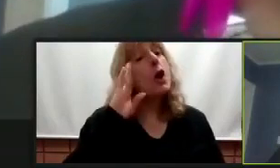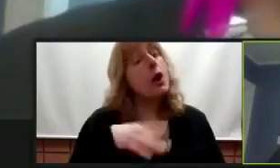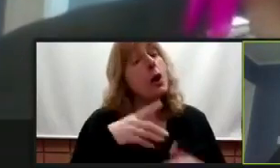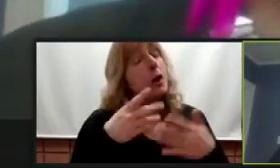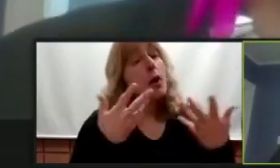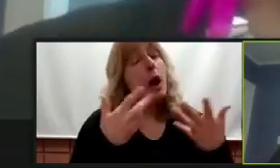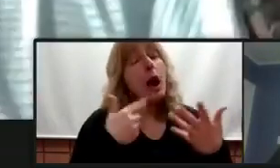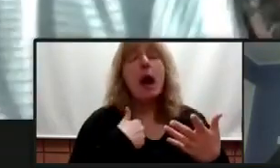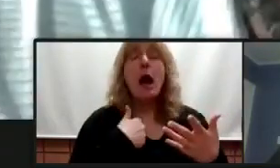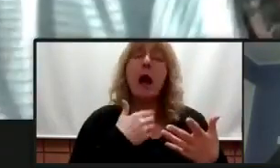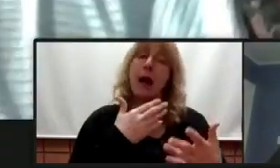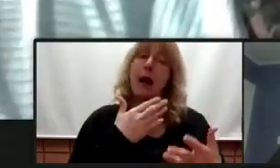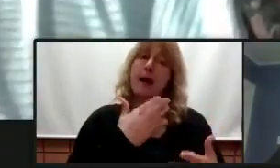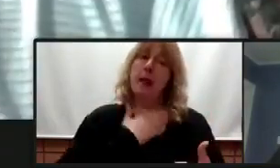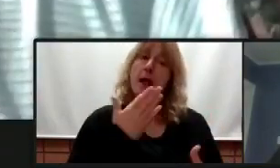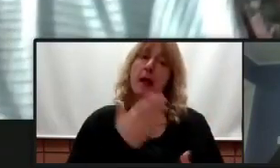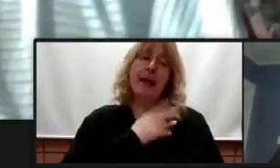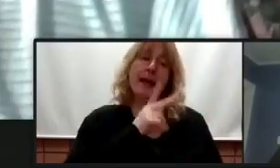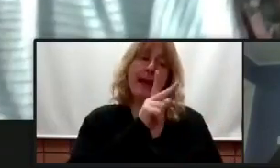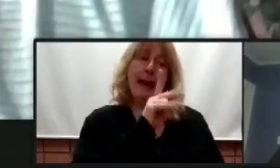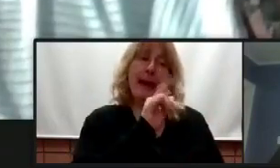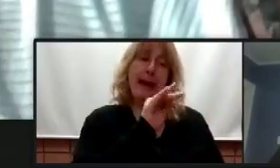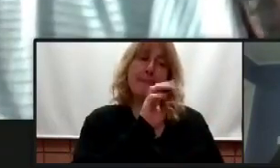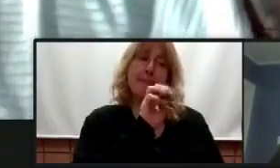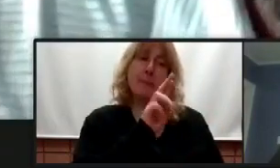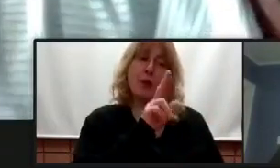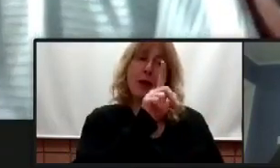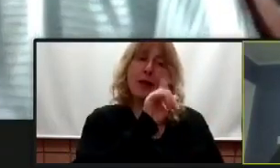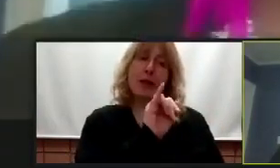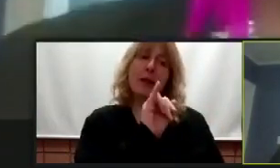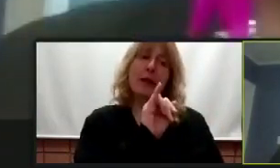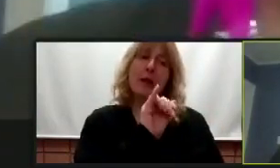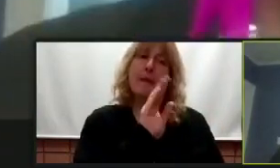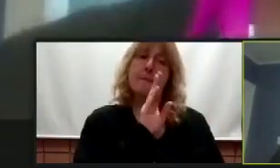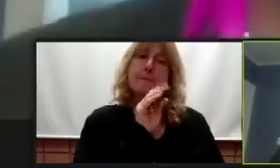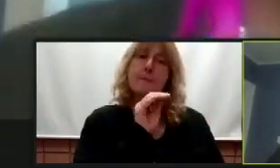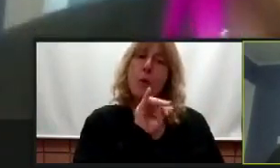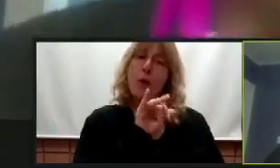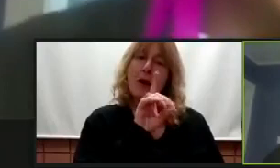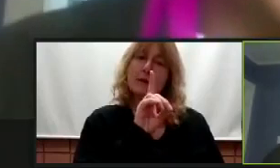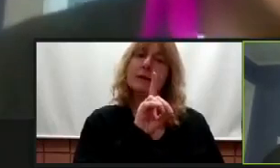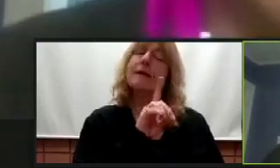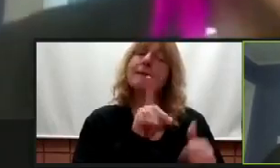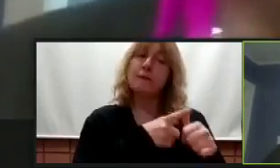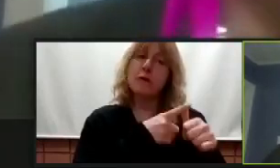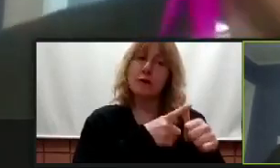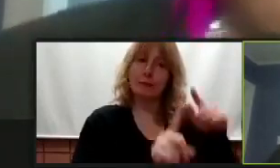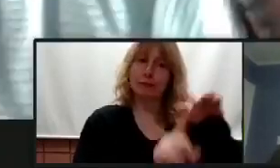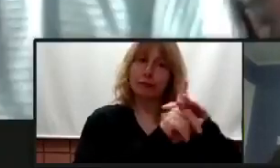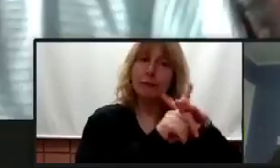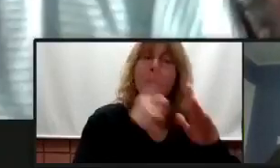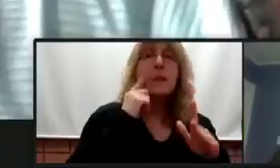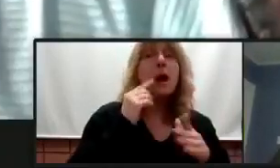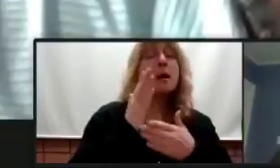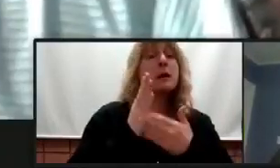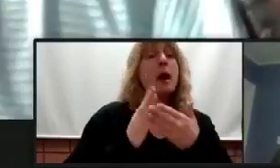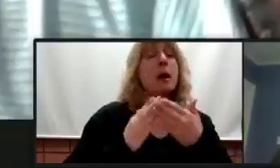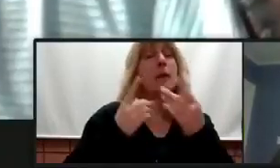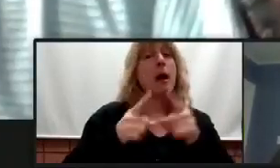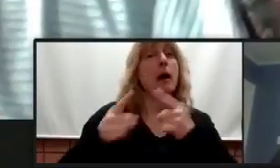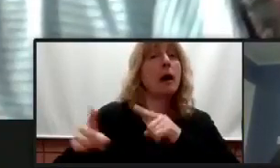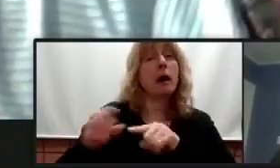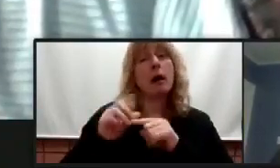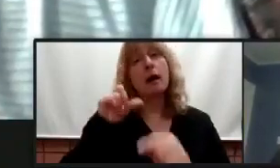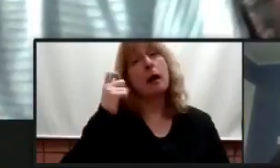that Kimberli Boyd came on first because some of this stuff happening in Lansing is stressing a whole lot of